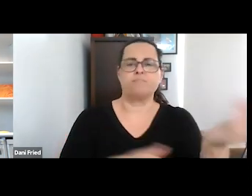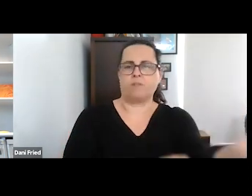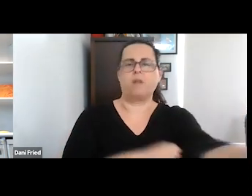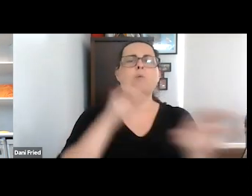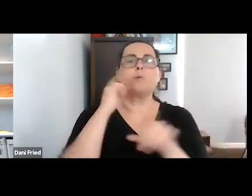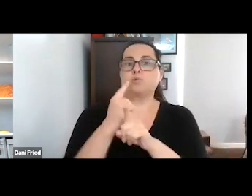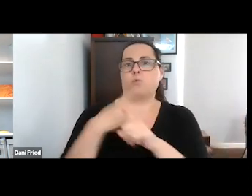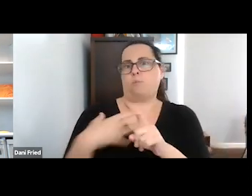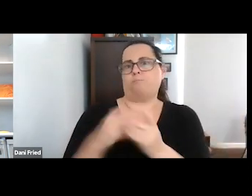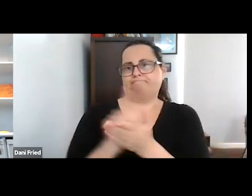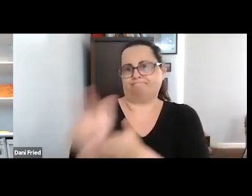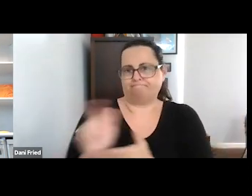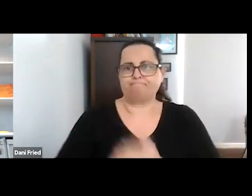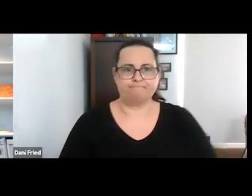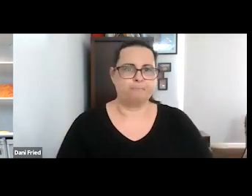at the end.